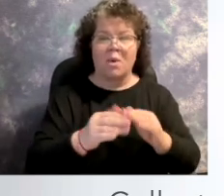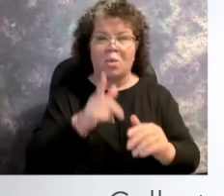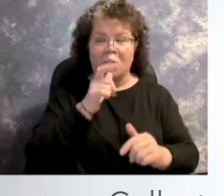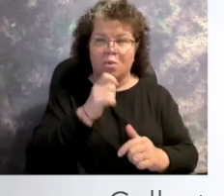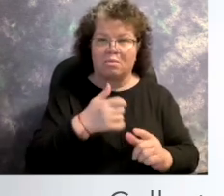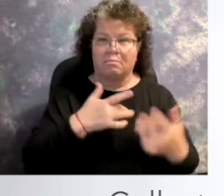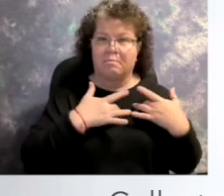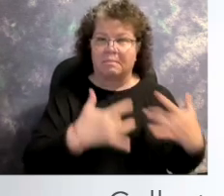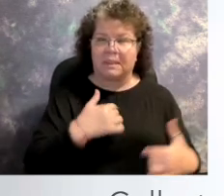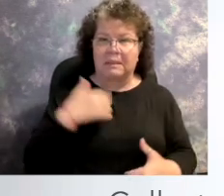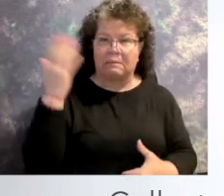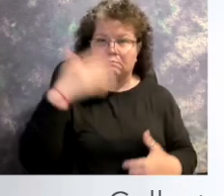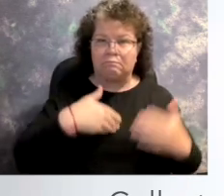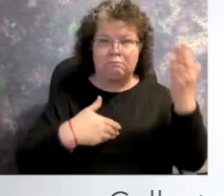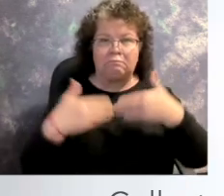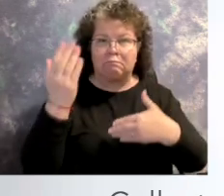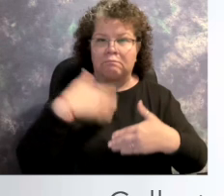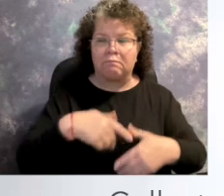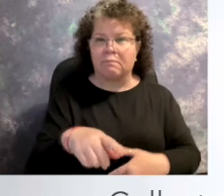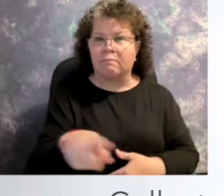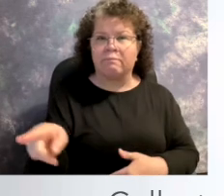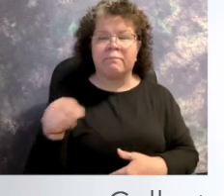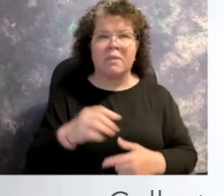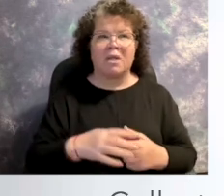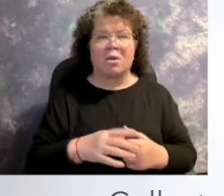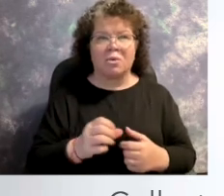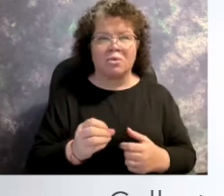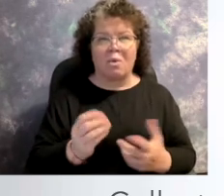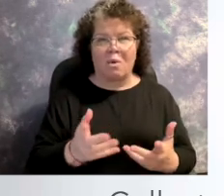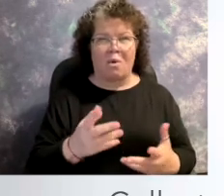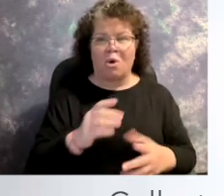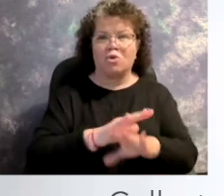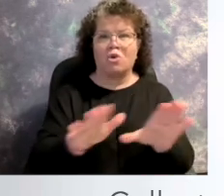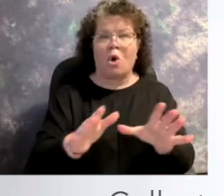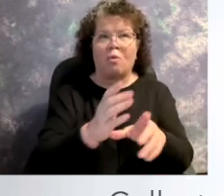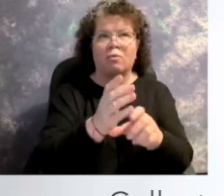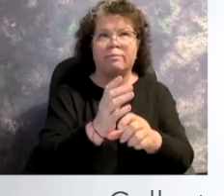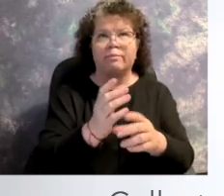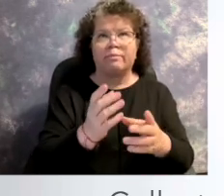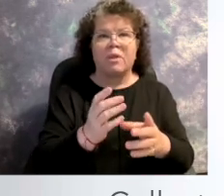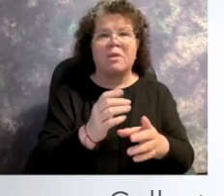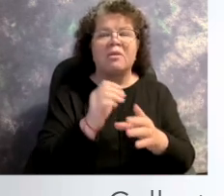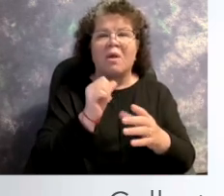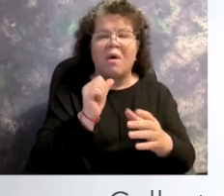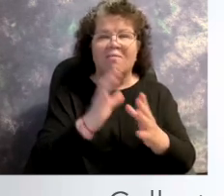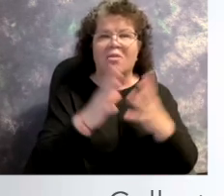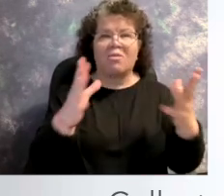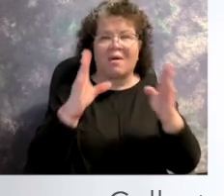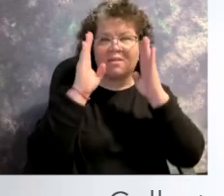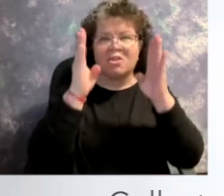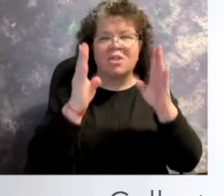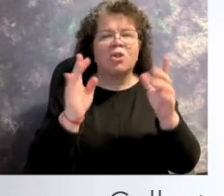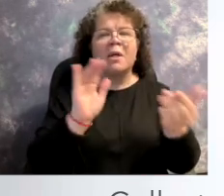don't receive or are, kind of they don't receive the attention as they would as a